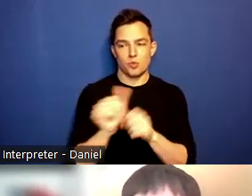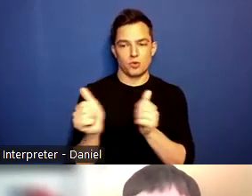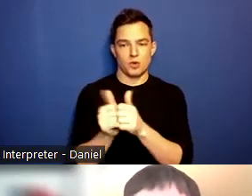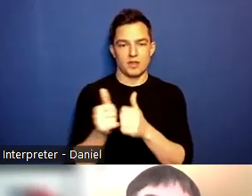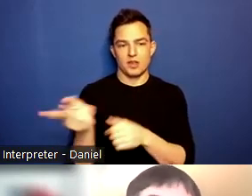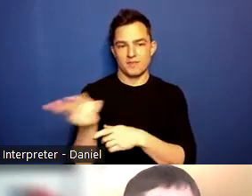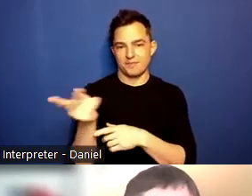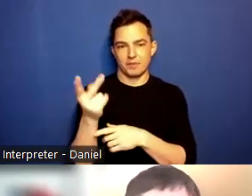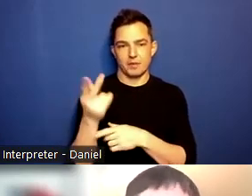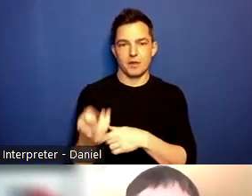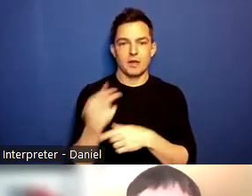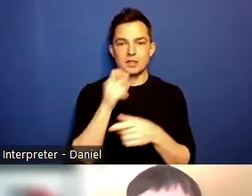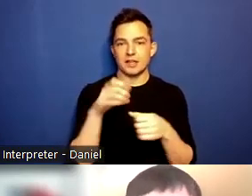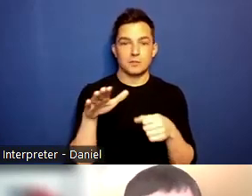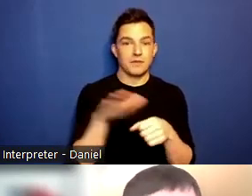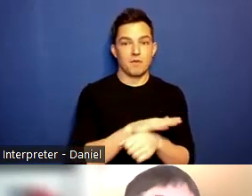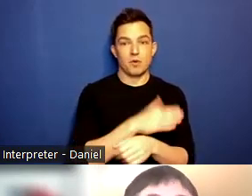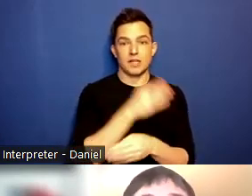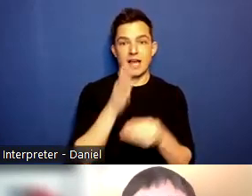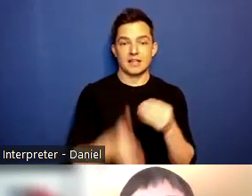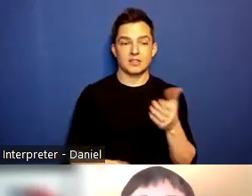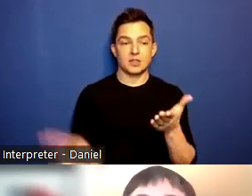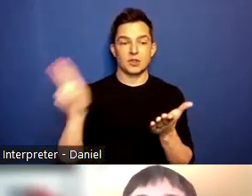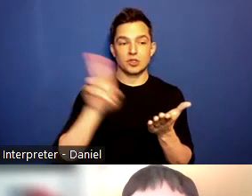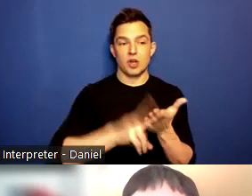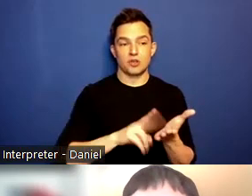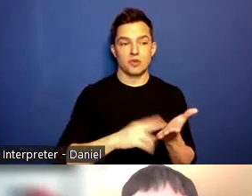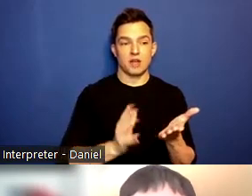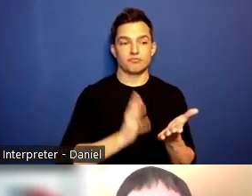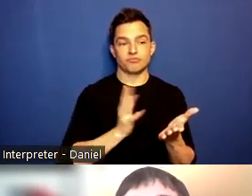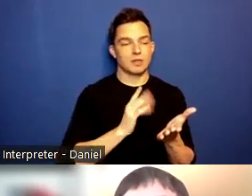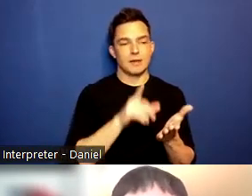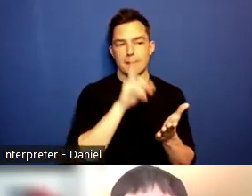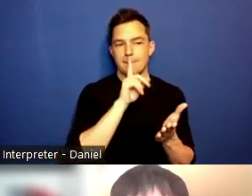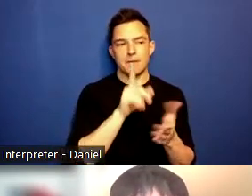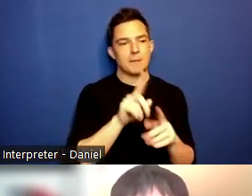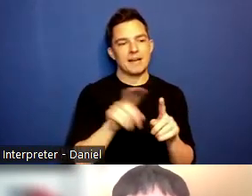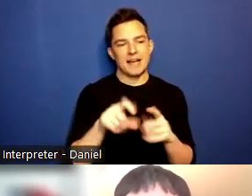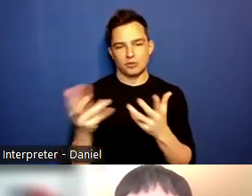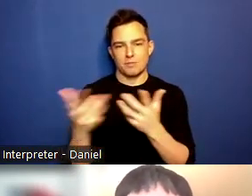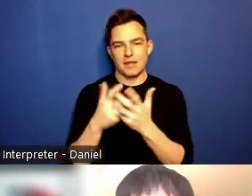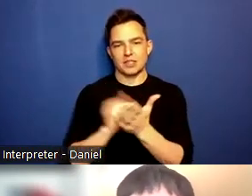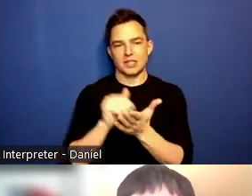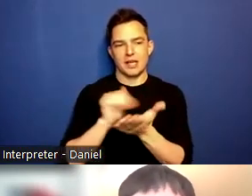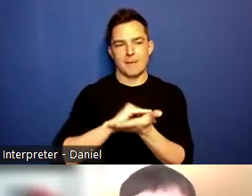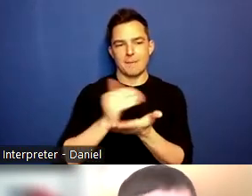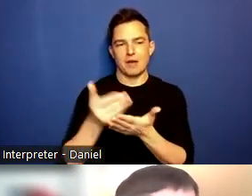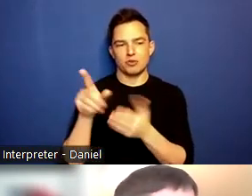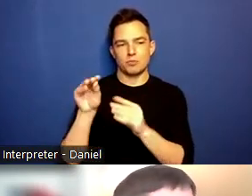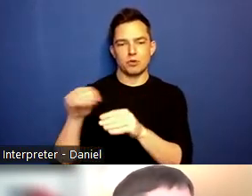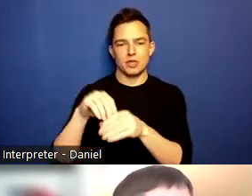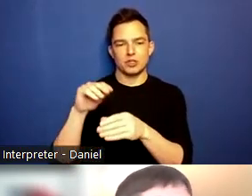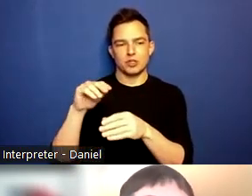does not need to be the fully executed contract, but it does need to match the amount that you put in your budget, which we'll look at in a moment.